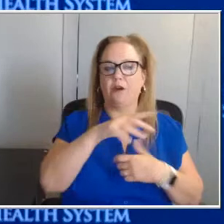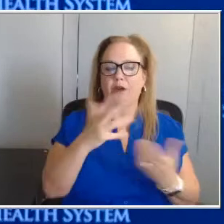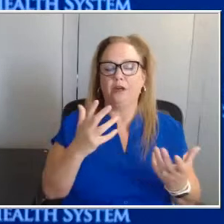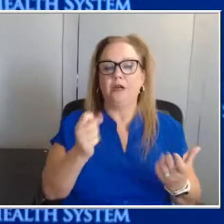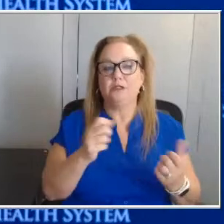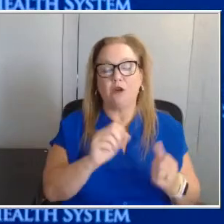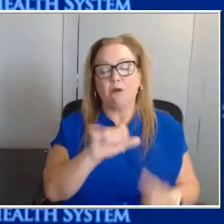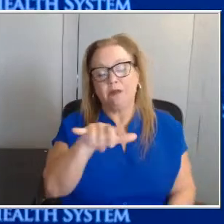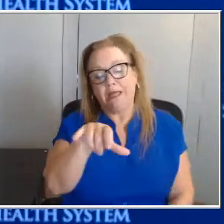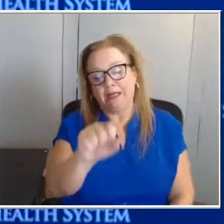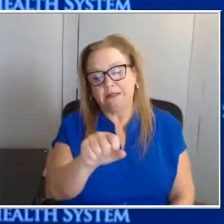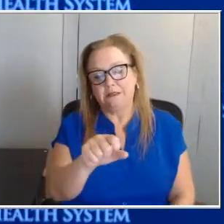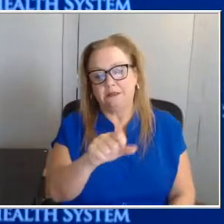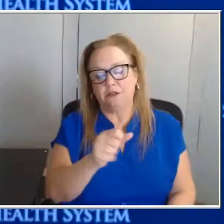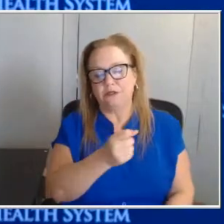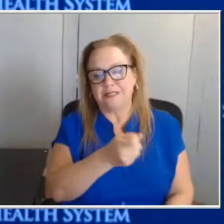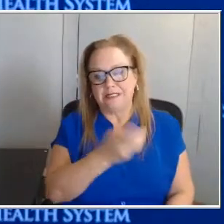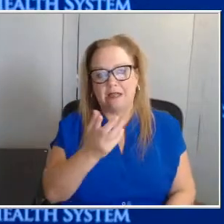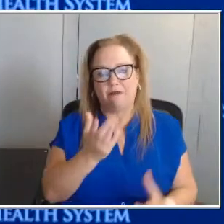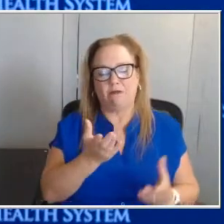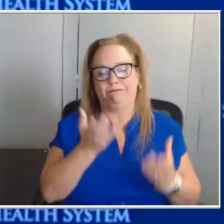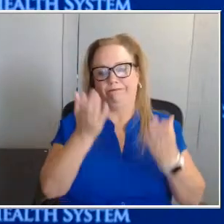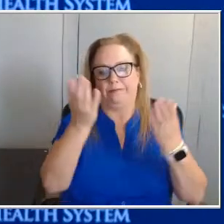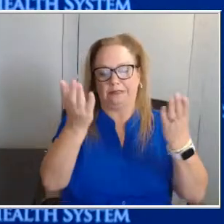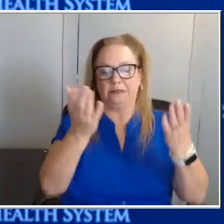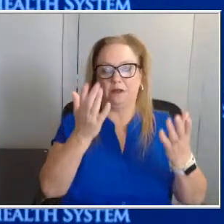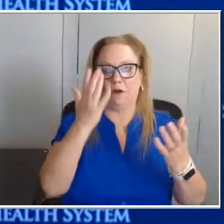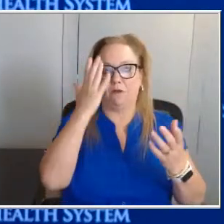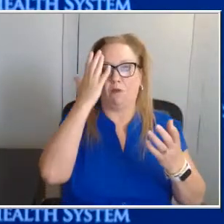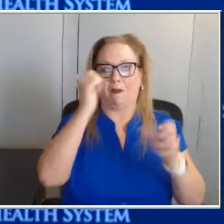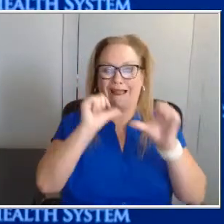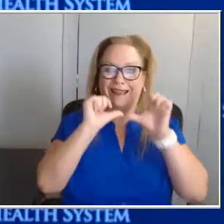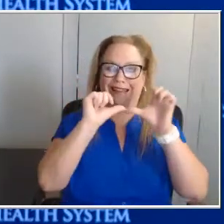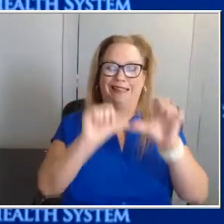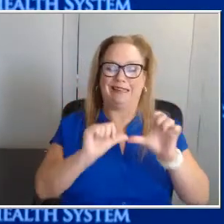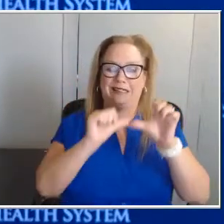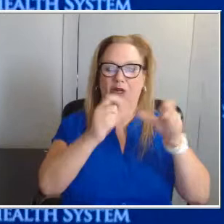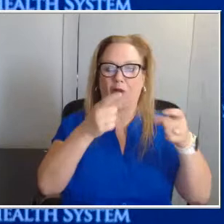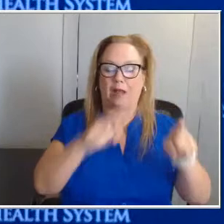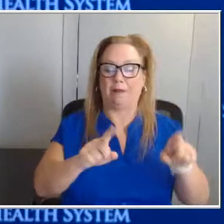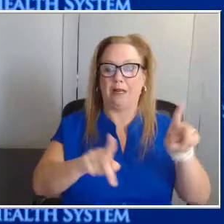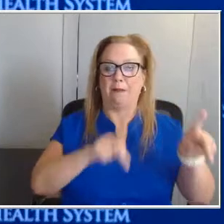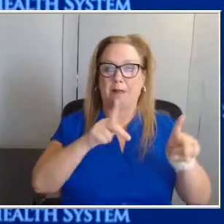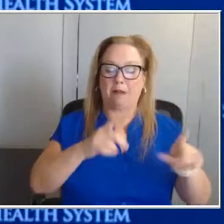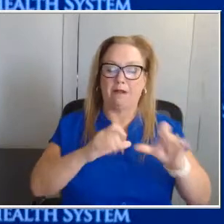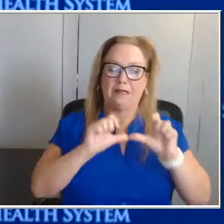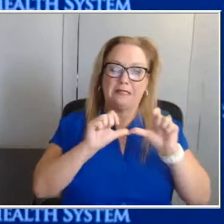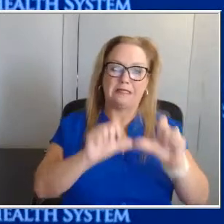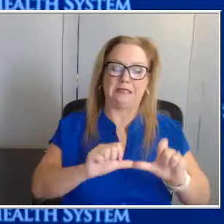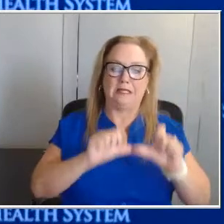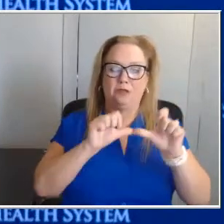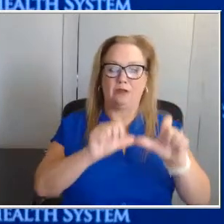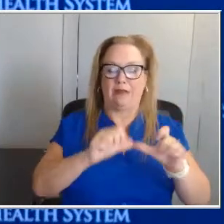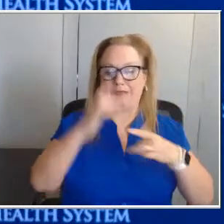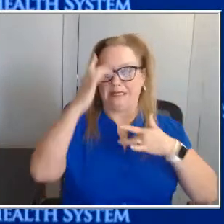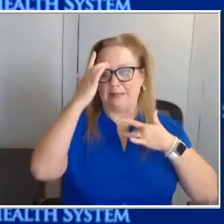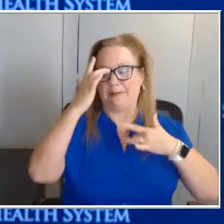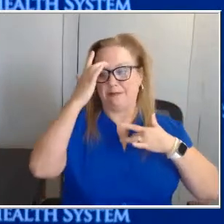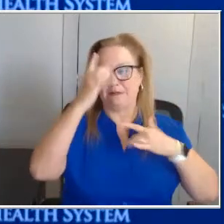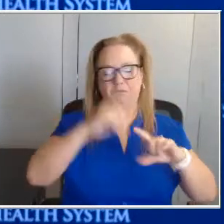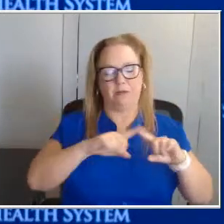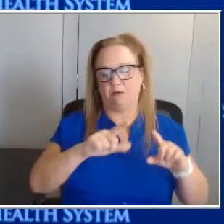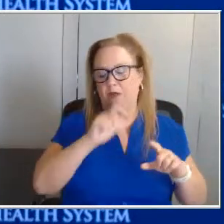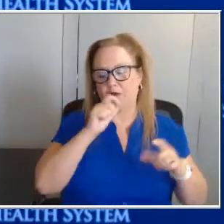yes, there are several proposed mechanisms as to why these continue to happen, why people are continuing to have these types of symptoms, but we don't have any